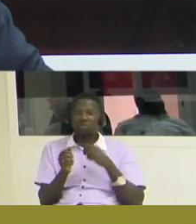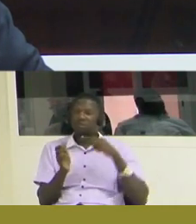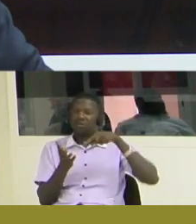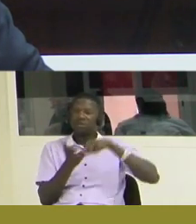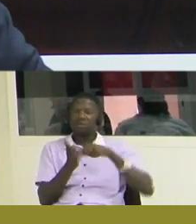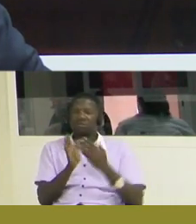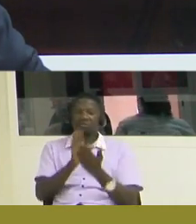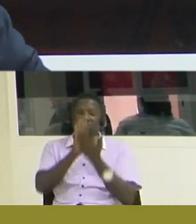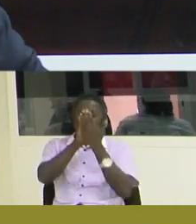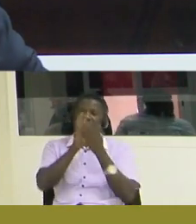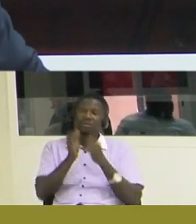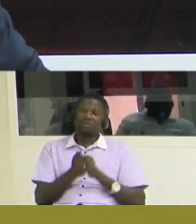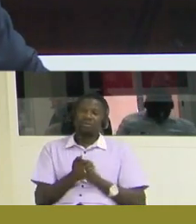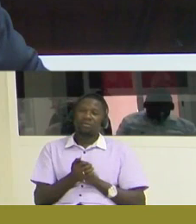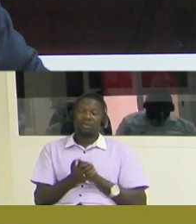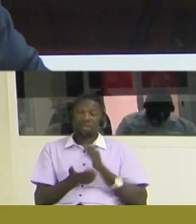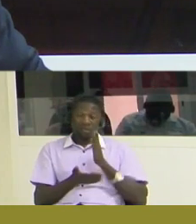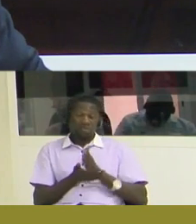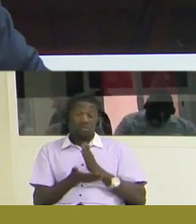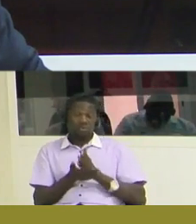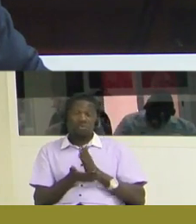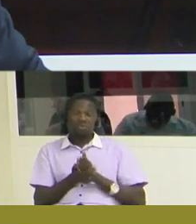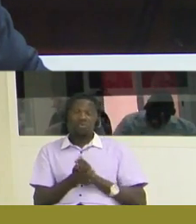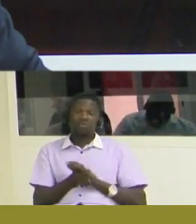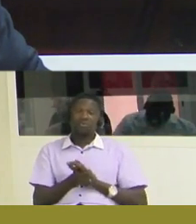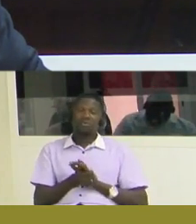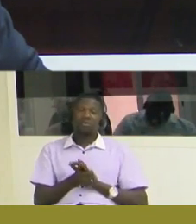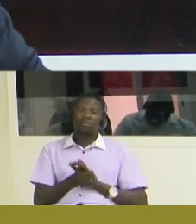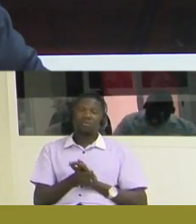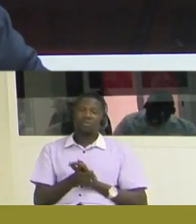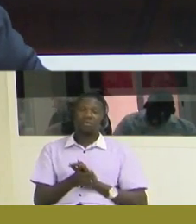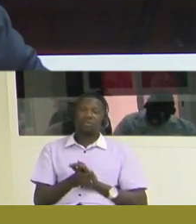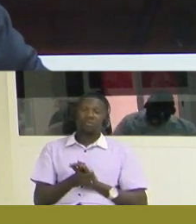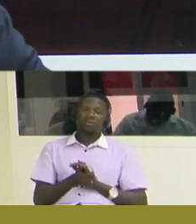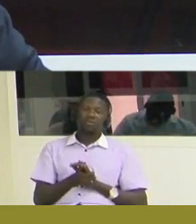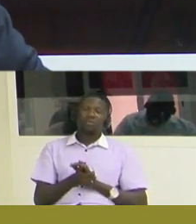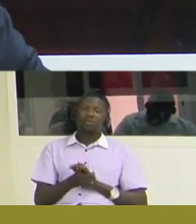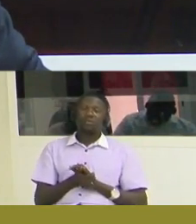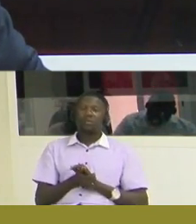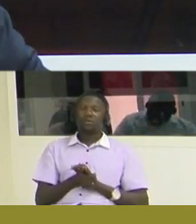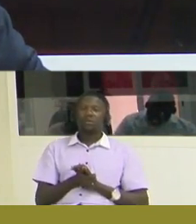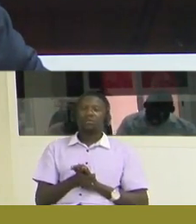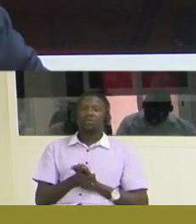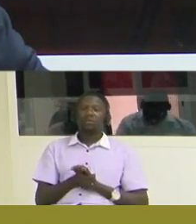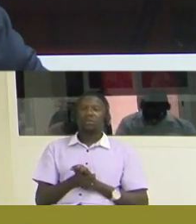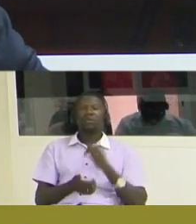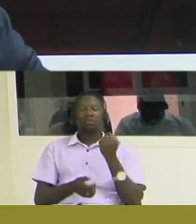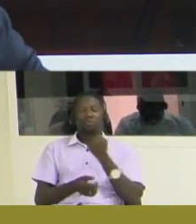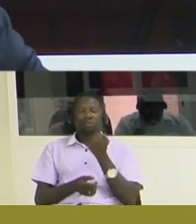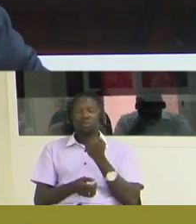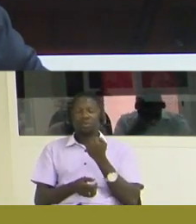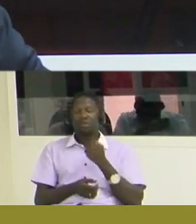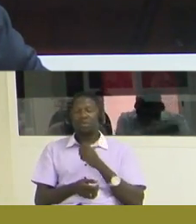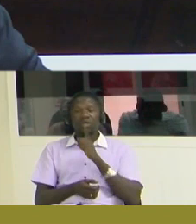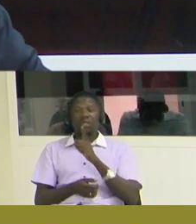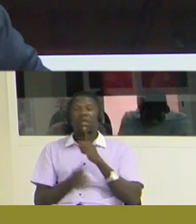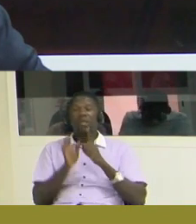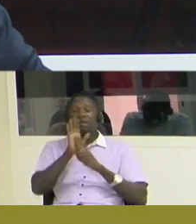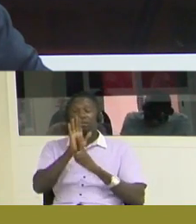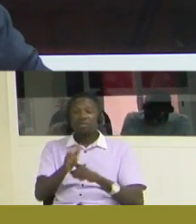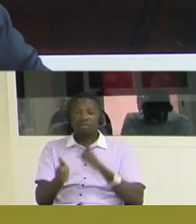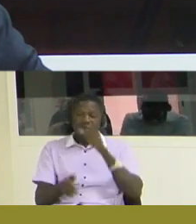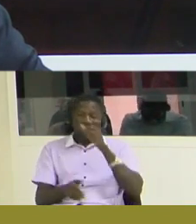to stand with me did Allah yes it's true passkey connect by Co